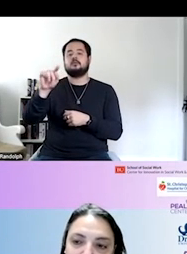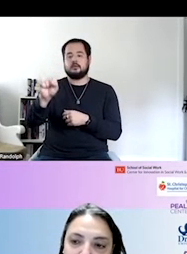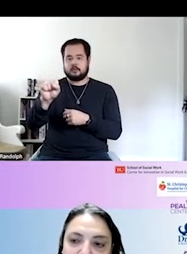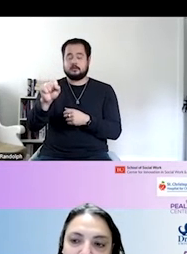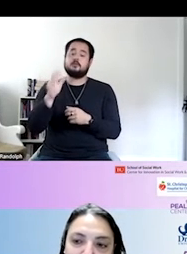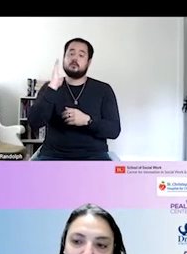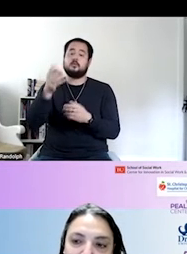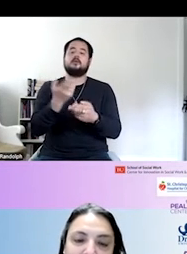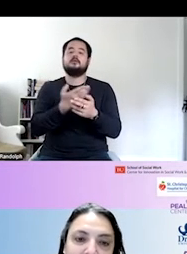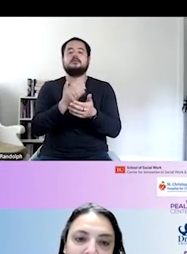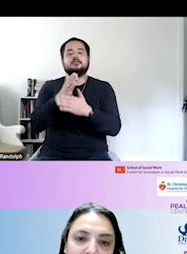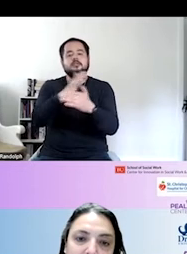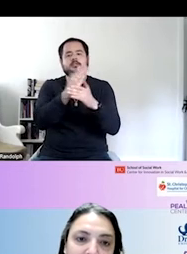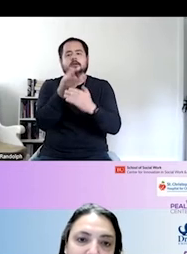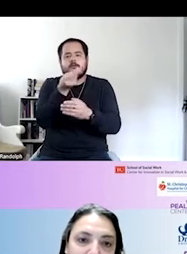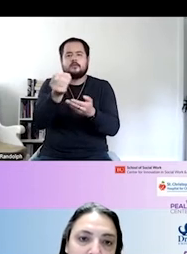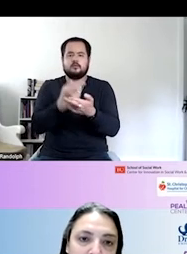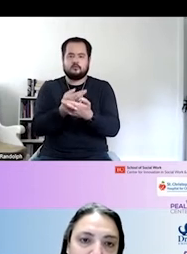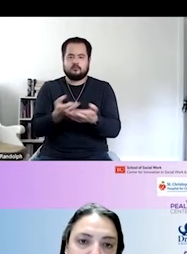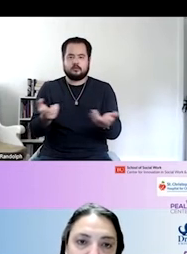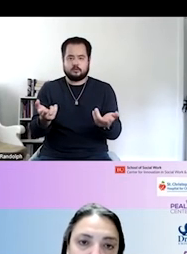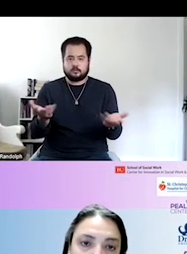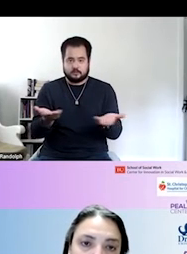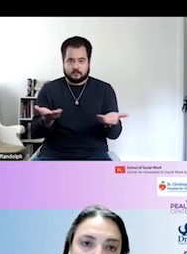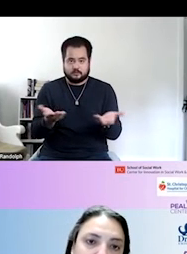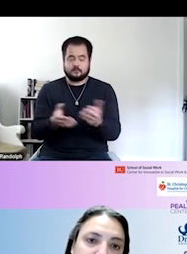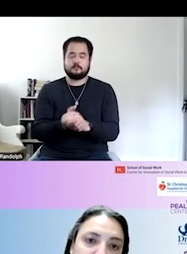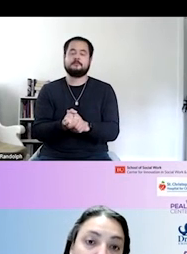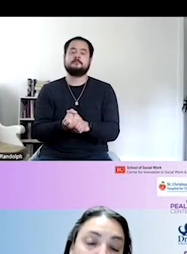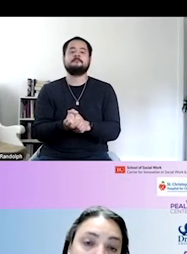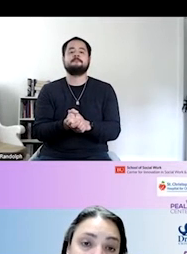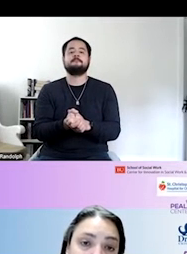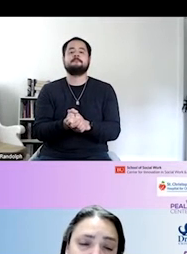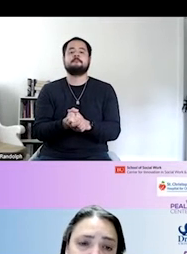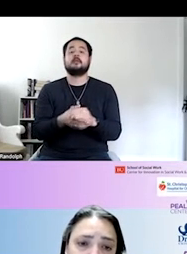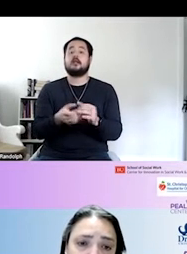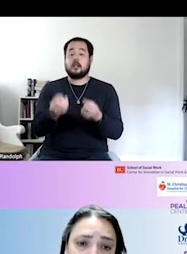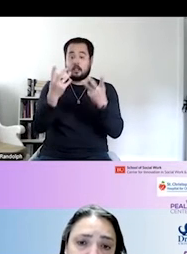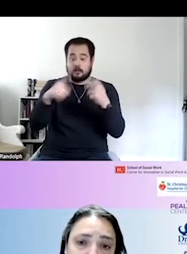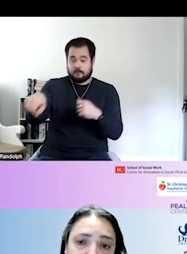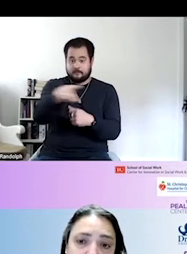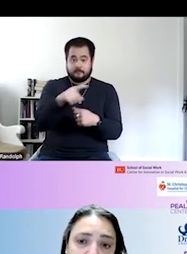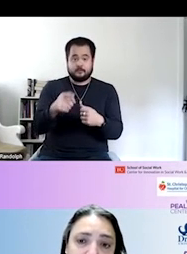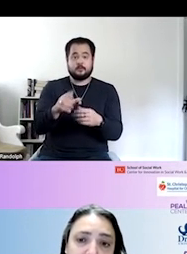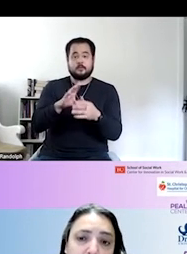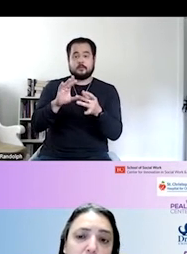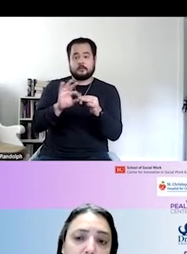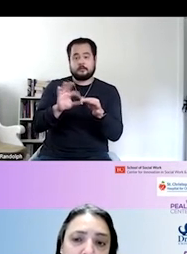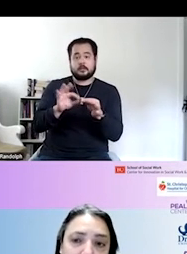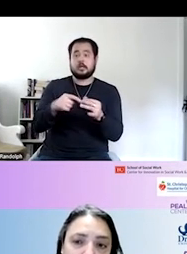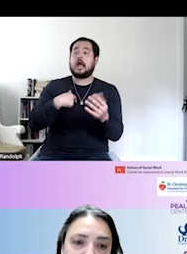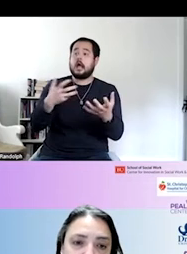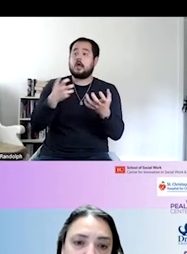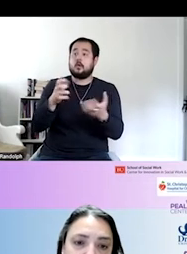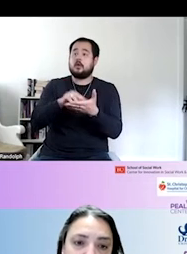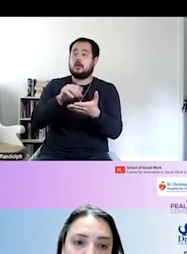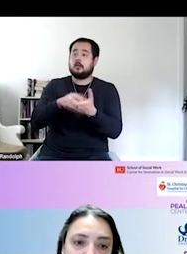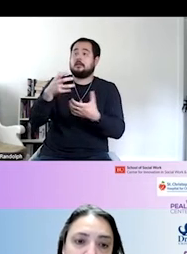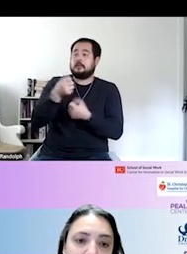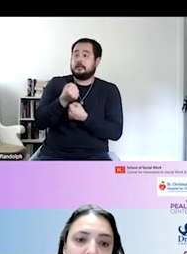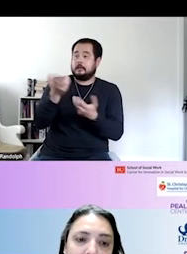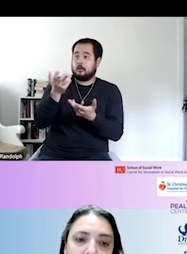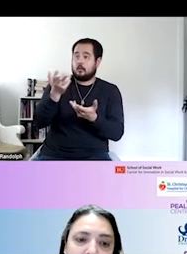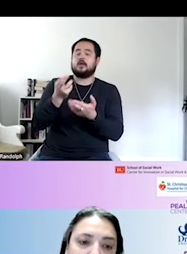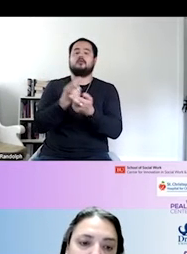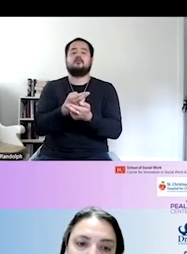back to the very beginning of our training here, a lot of you mentioned one of the things that you wanted to get out of this were resources. And so we're going to share some here